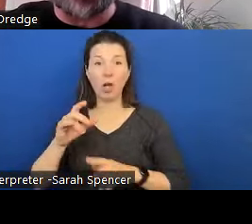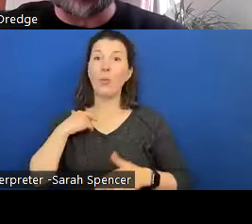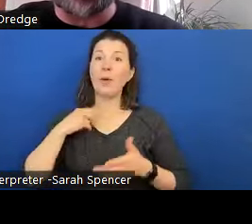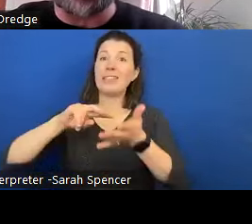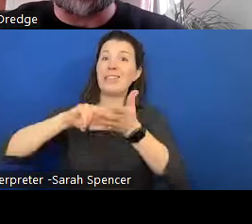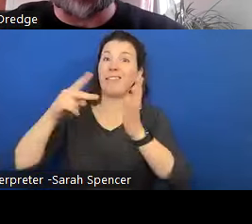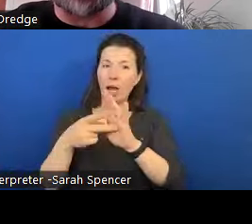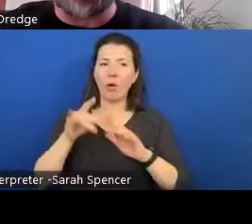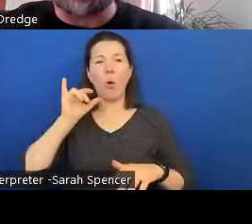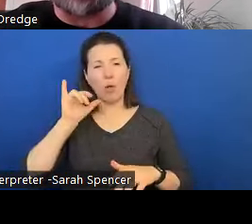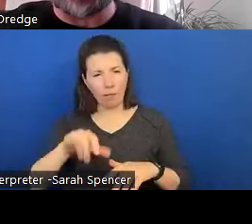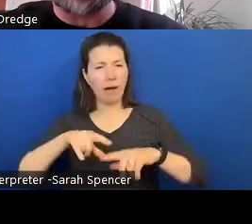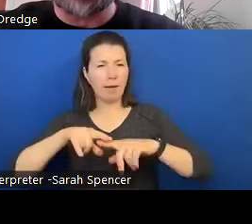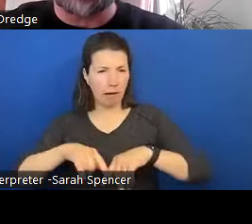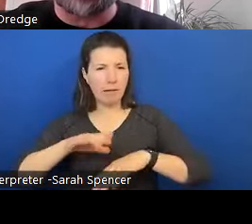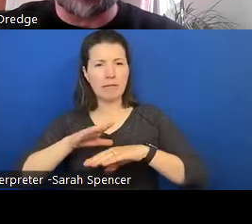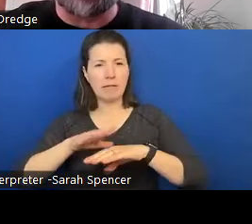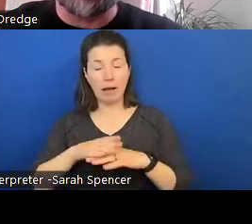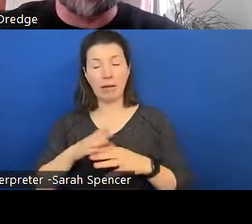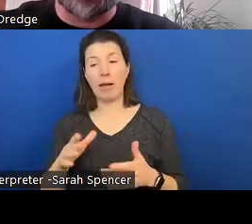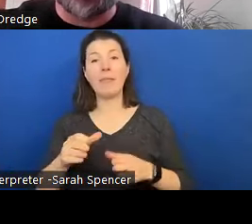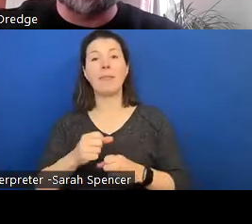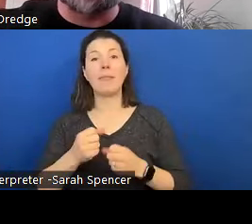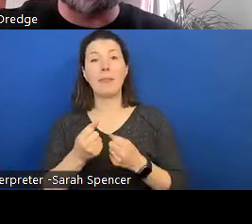movement present in muscles at rest. Okay.